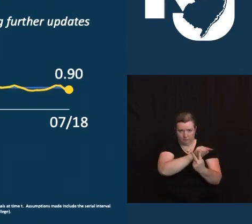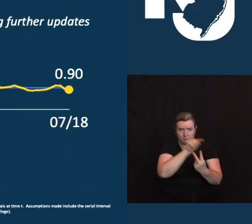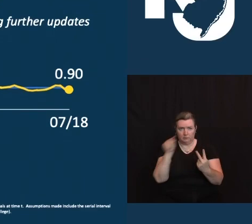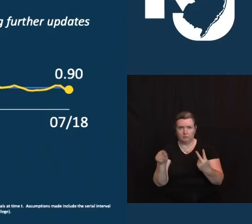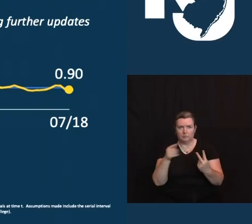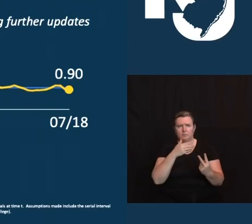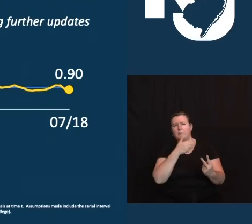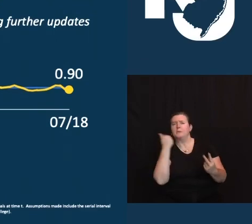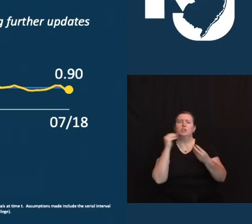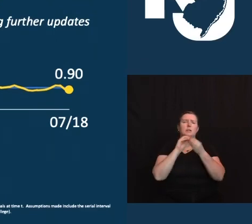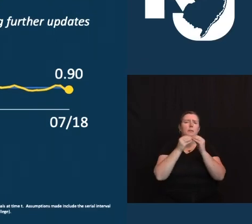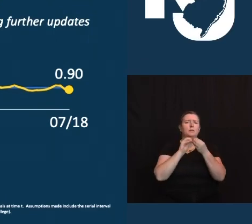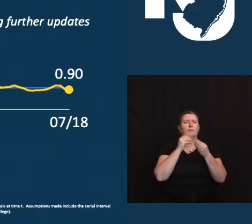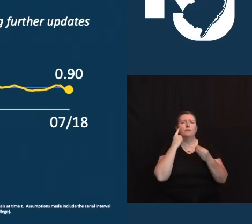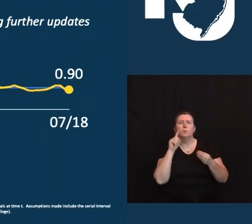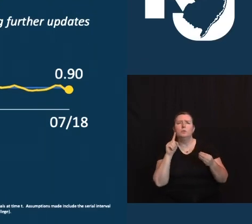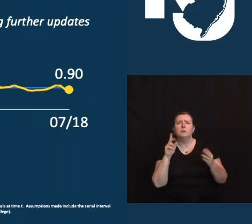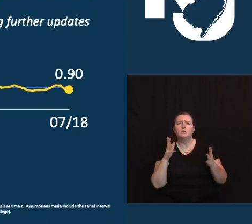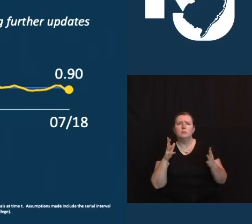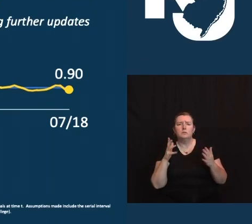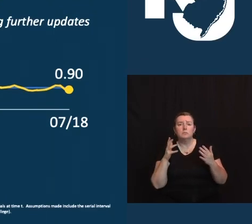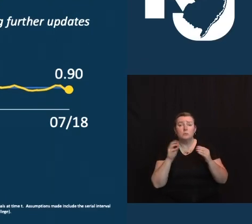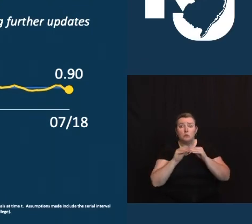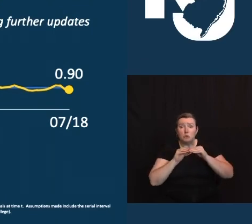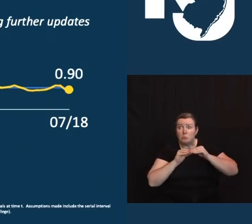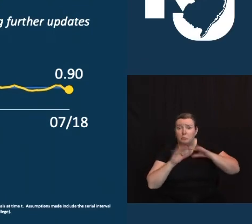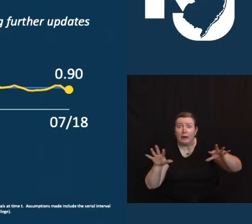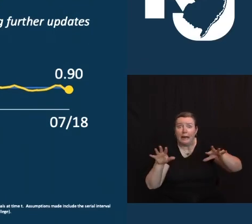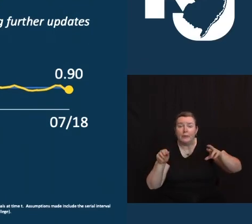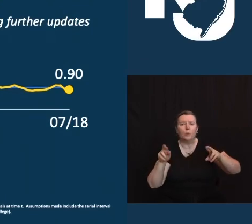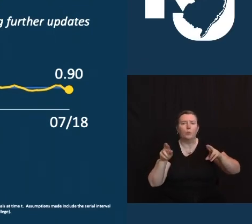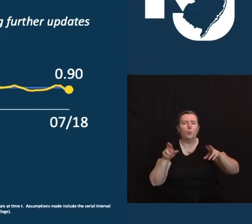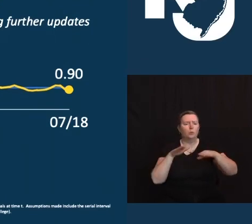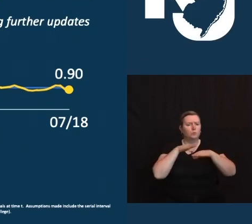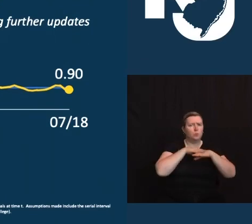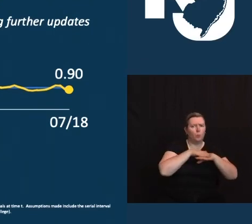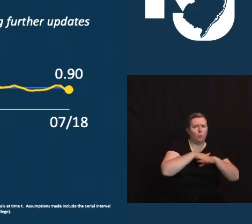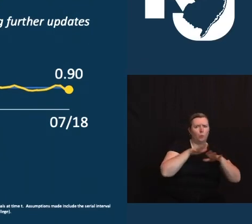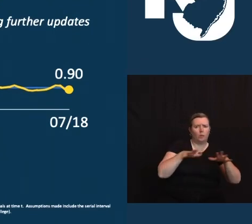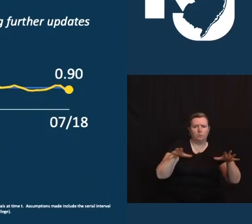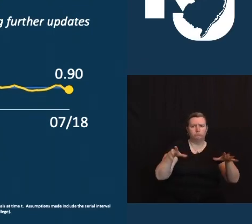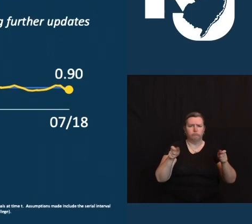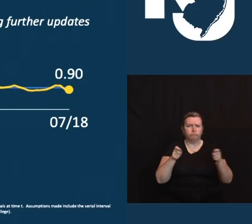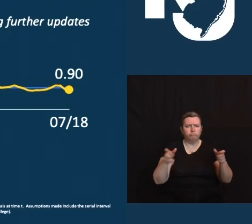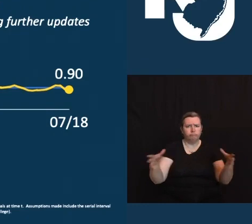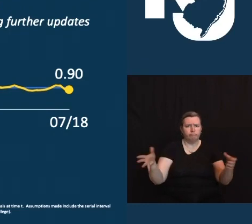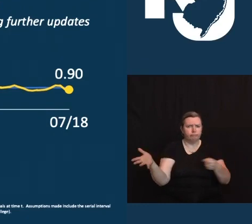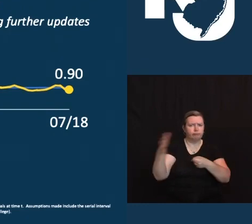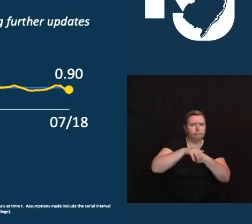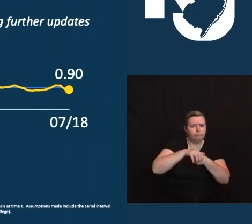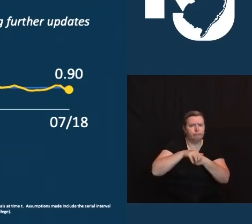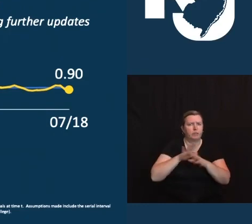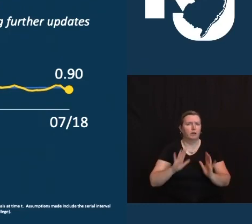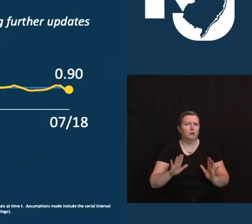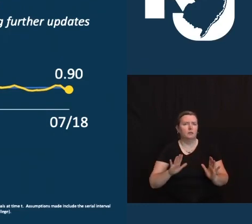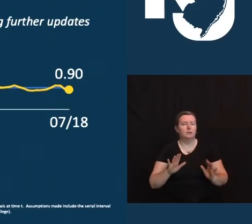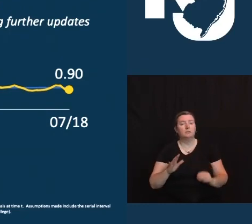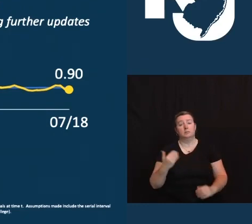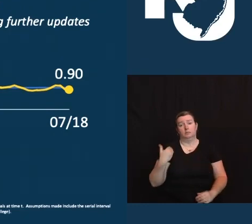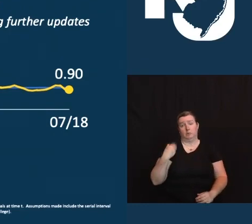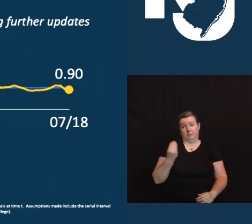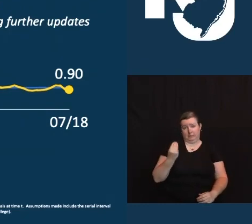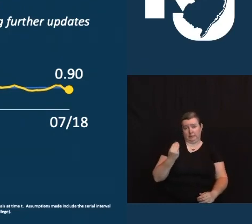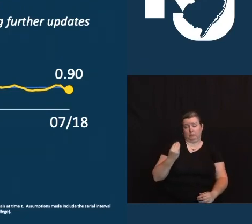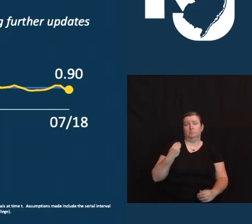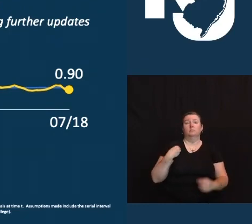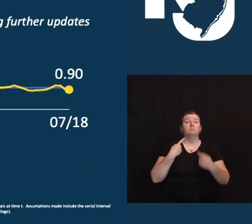to the continuing spread of coronavirus. As I said on Monday, a couple of days ago, we noted there have been issues with